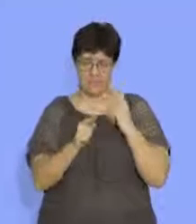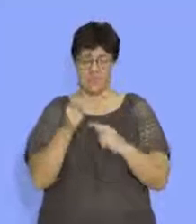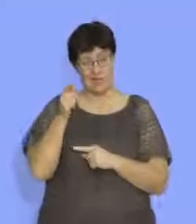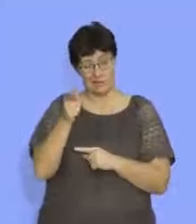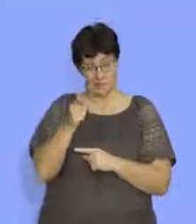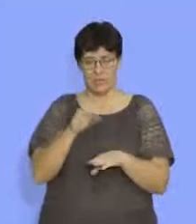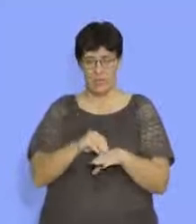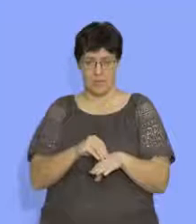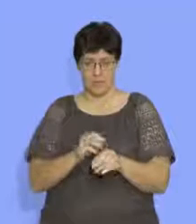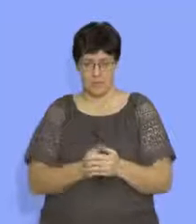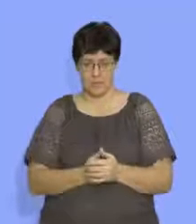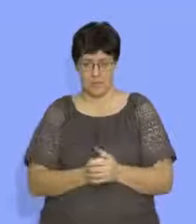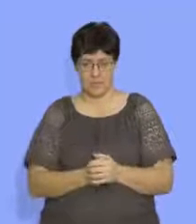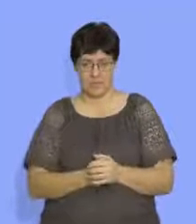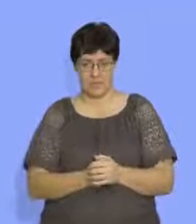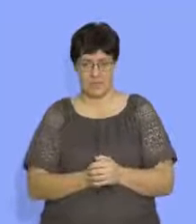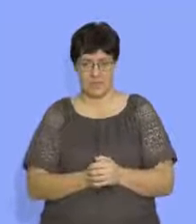dimensions for this particular problem.